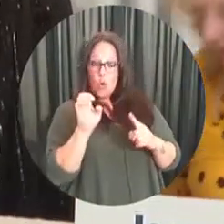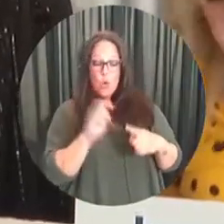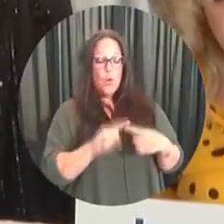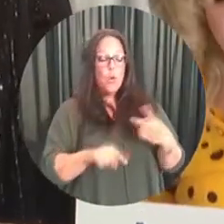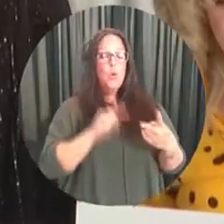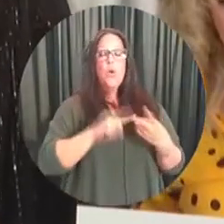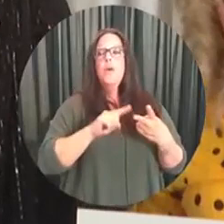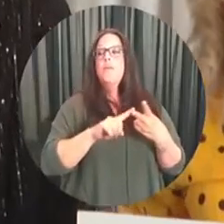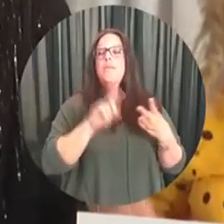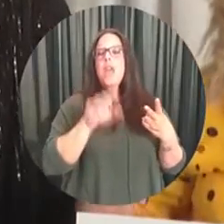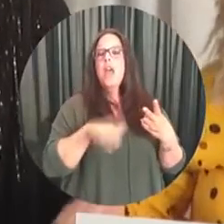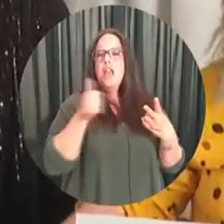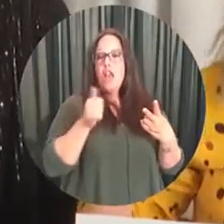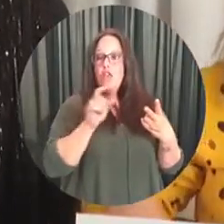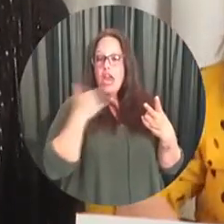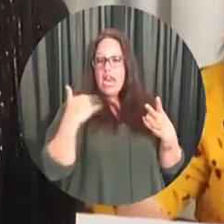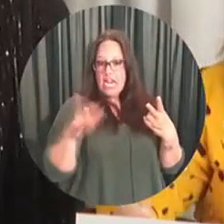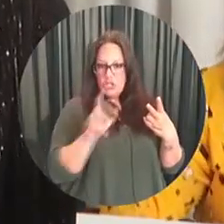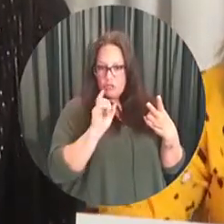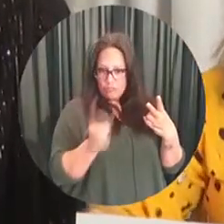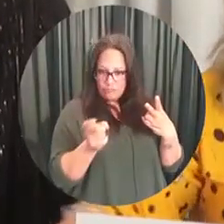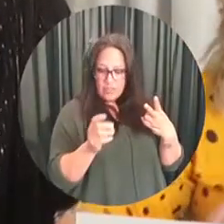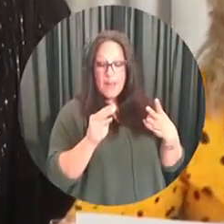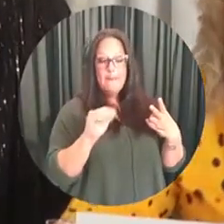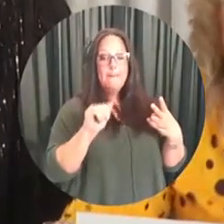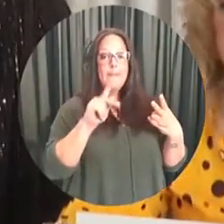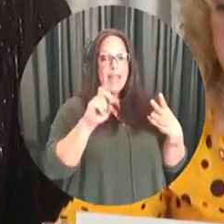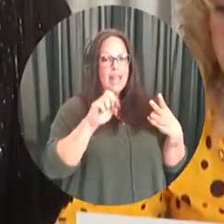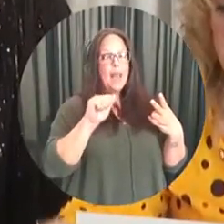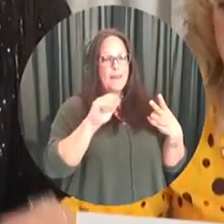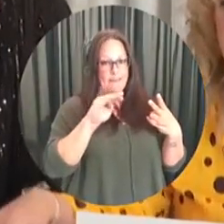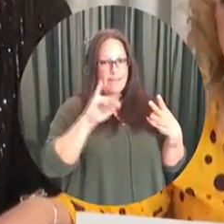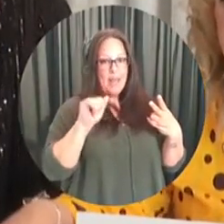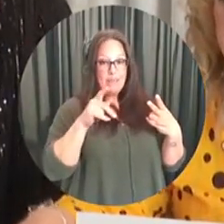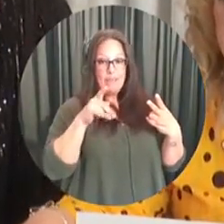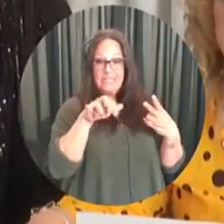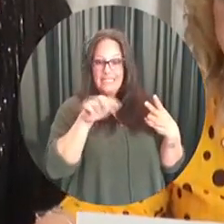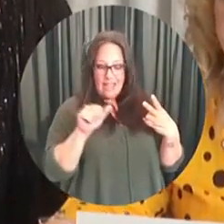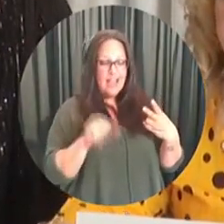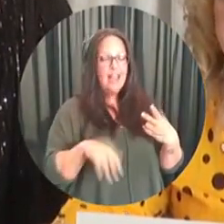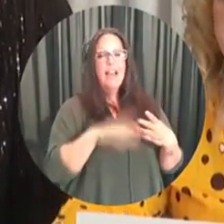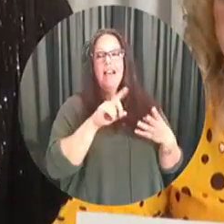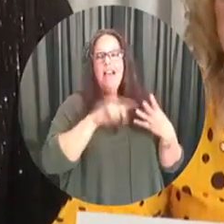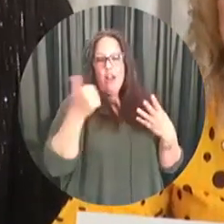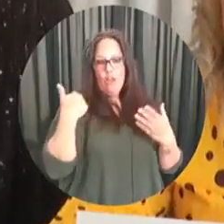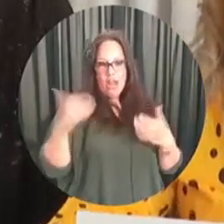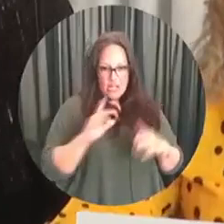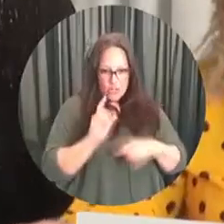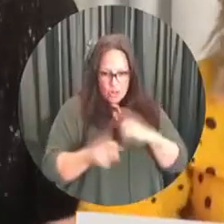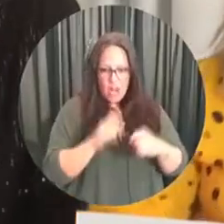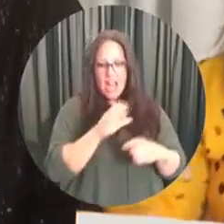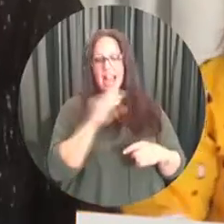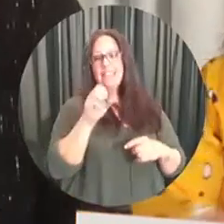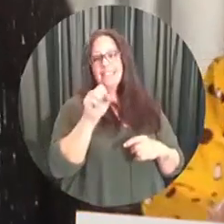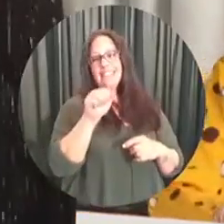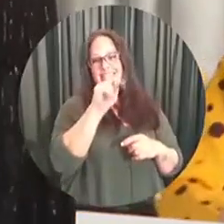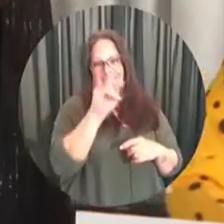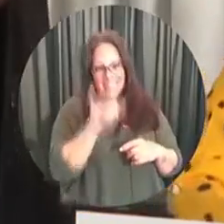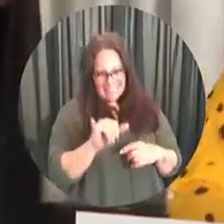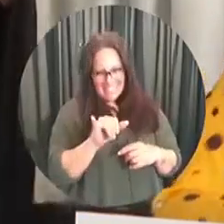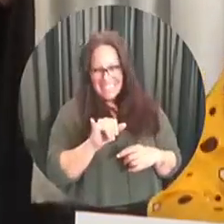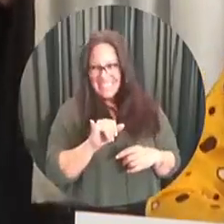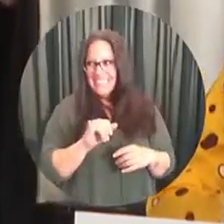Properties. Make a Me a Pizza, Marvin Edwards is another angel donor, and Sandy Hintz. Okay, wind